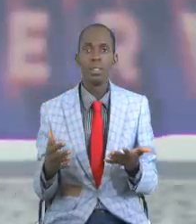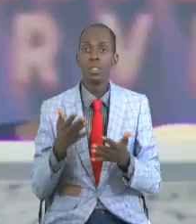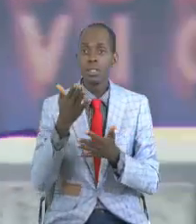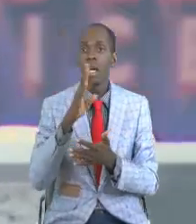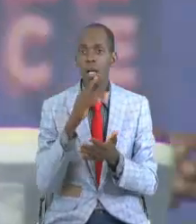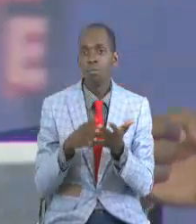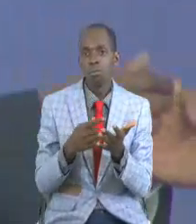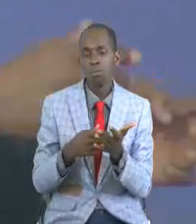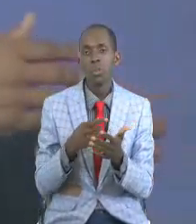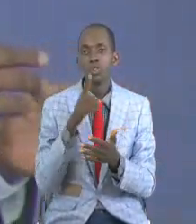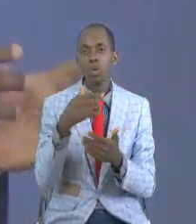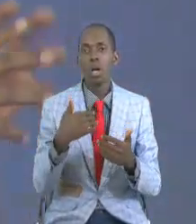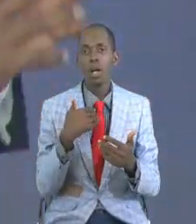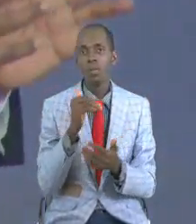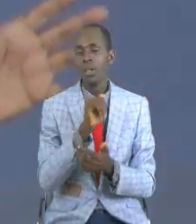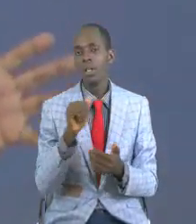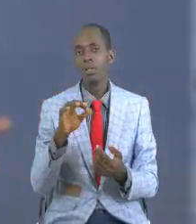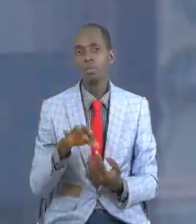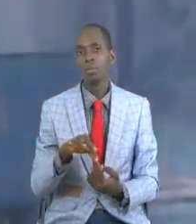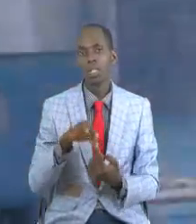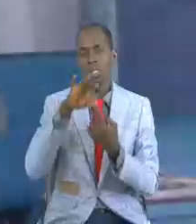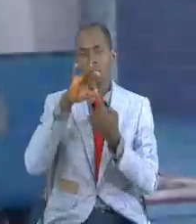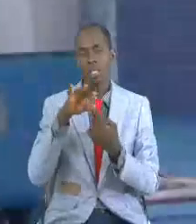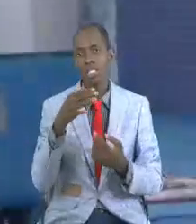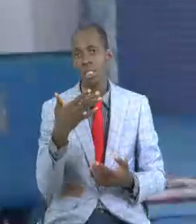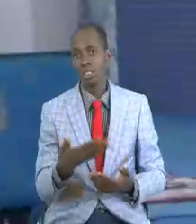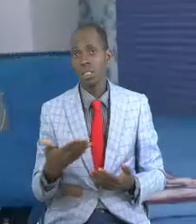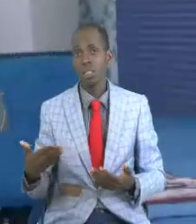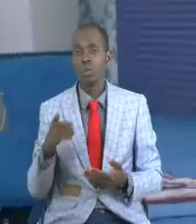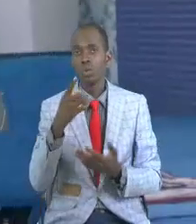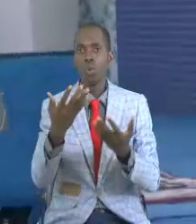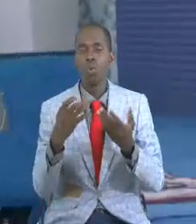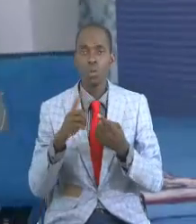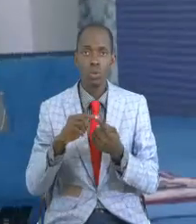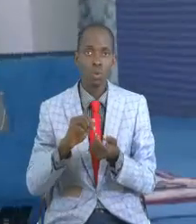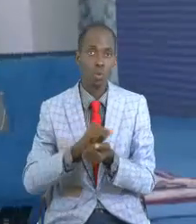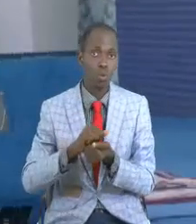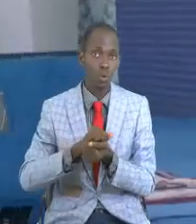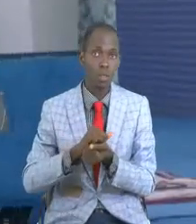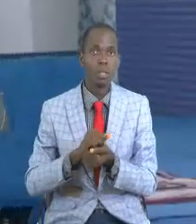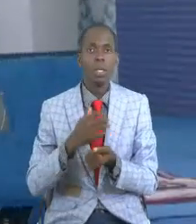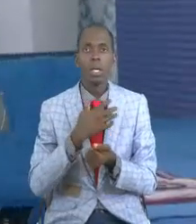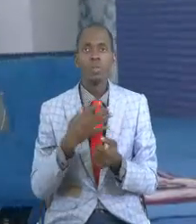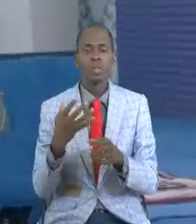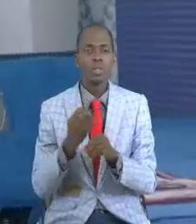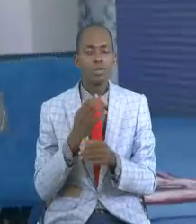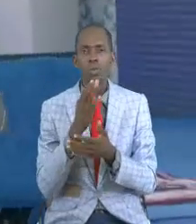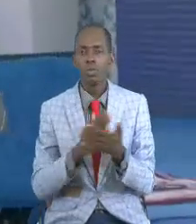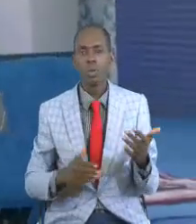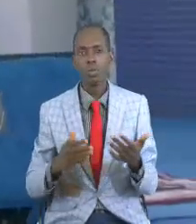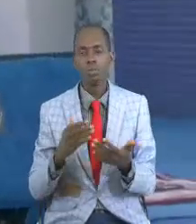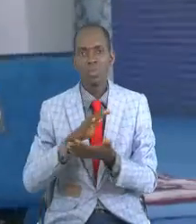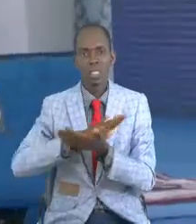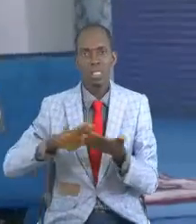particular material you want to watch and you take a particular detergent and you wash